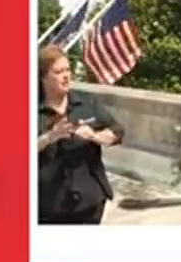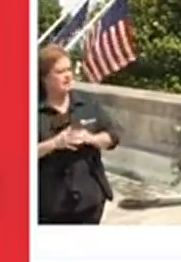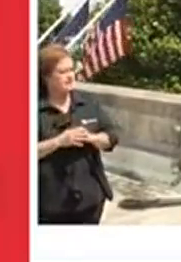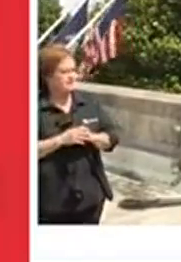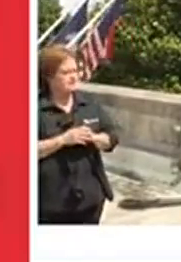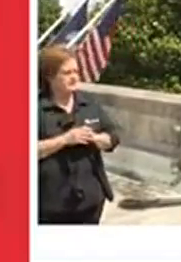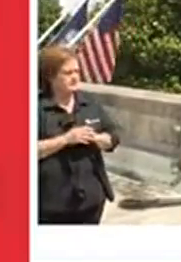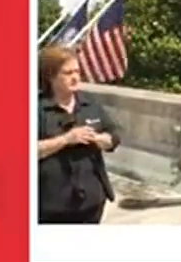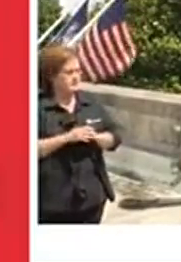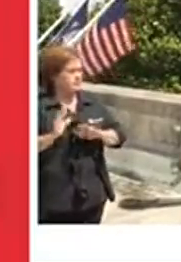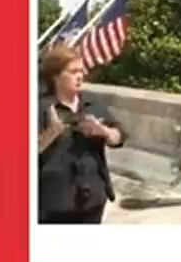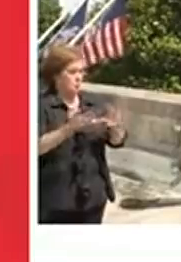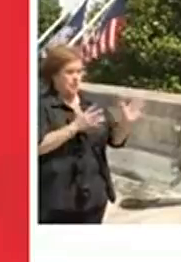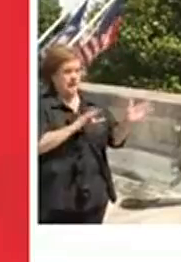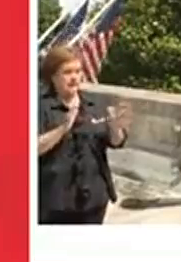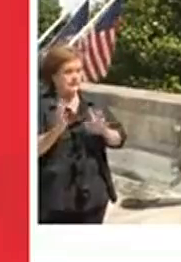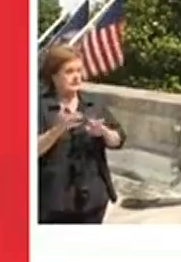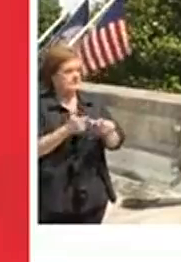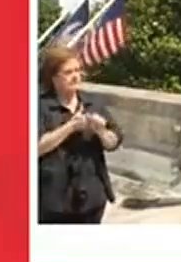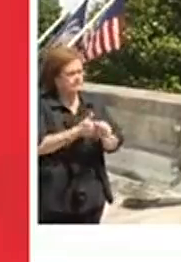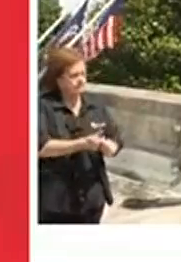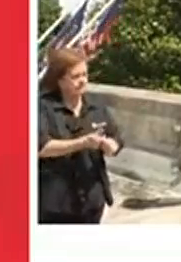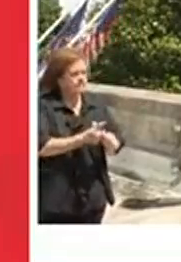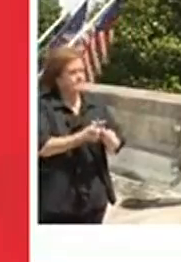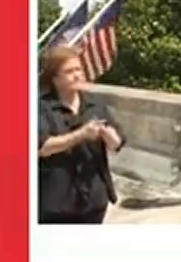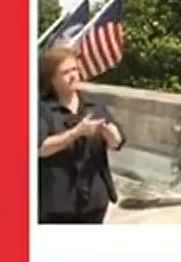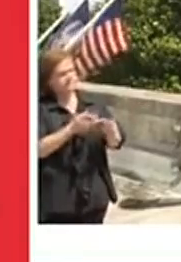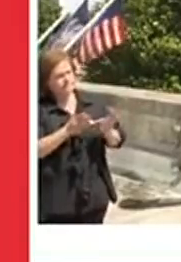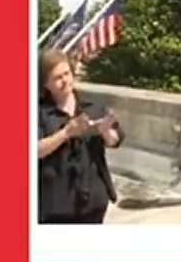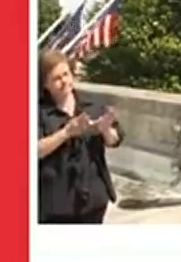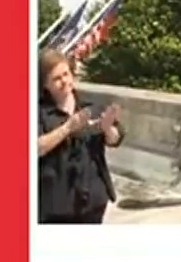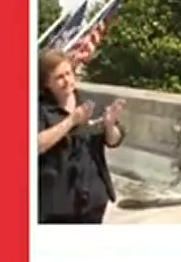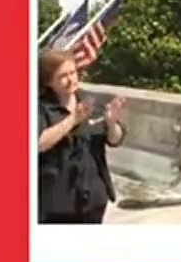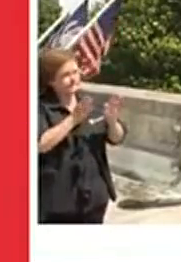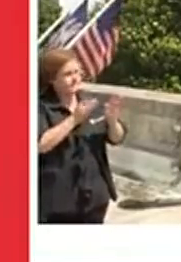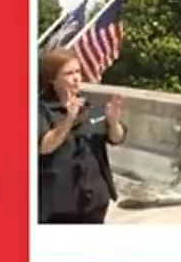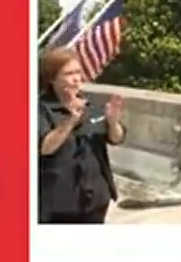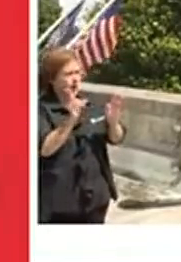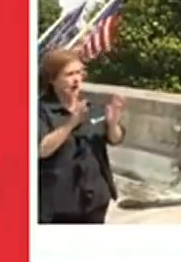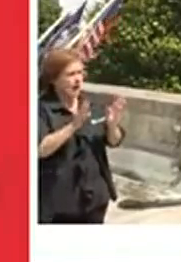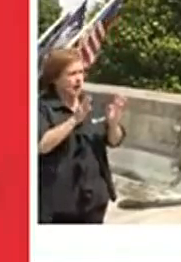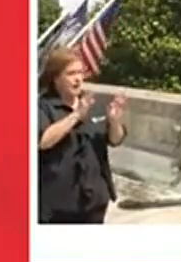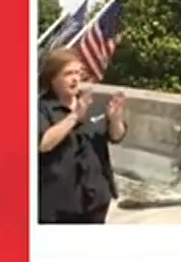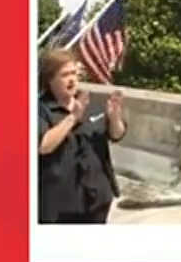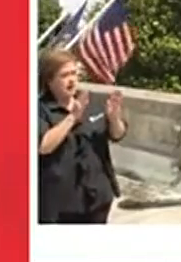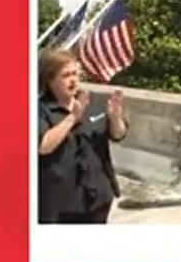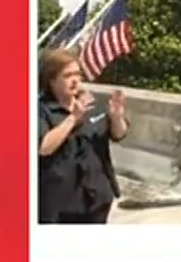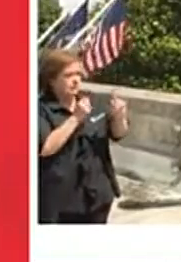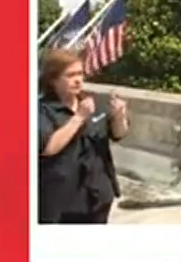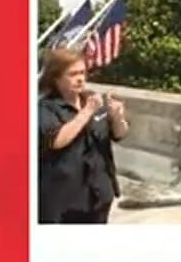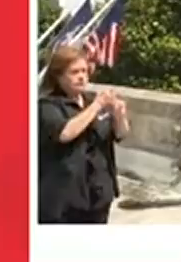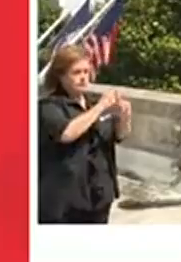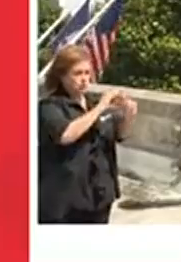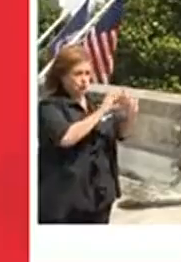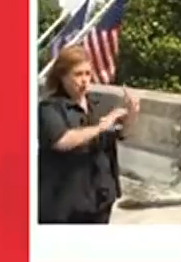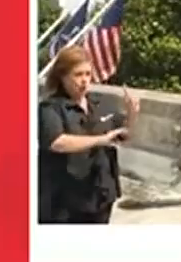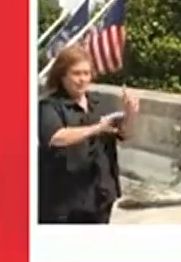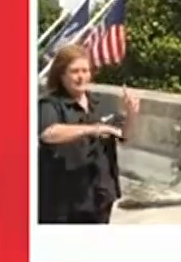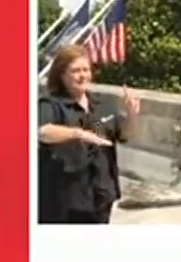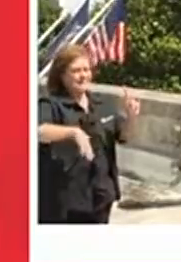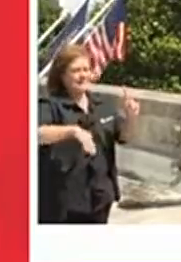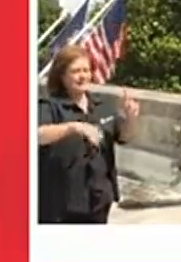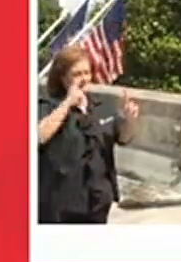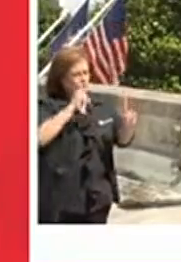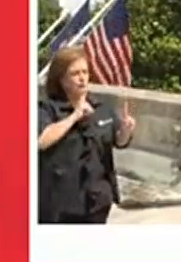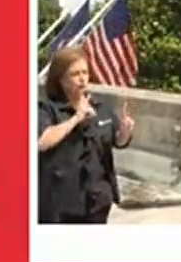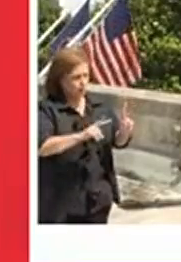The wind impacts will depend on exact track, intensity, and structure of the storm as it approaches the coast. There's still some uncertainty with that, but